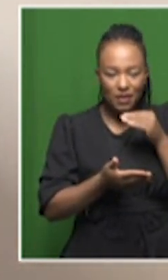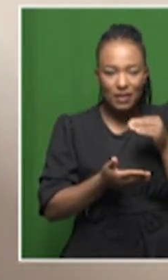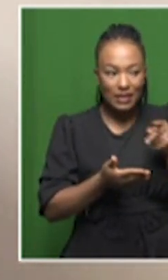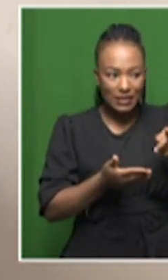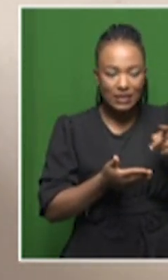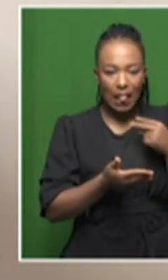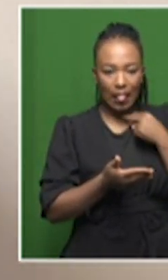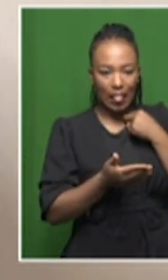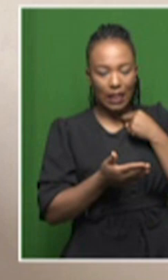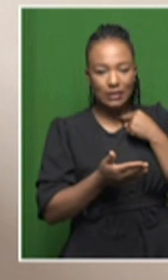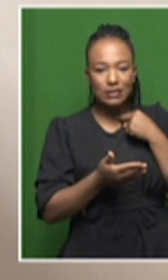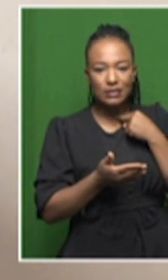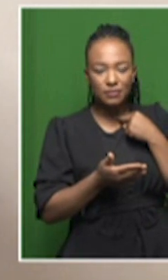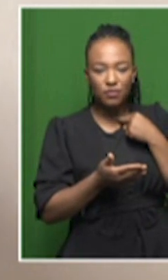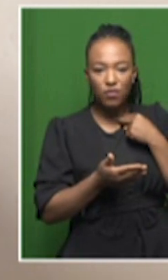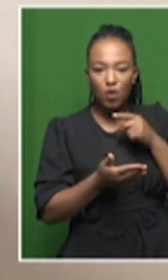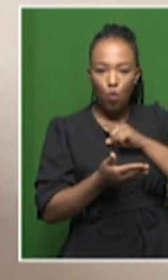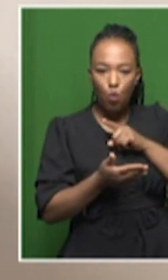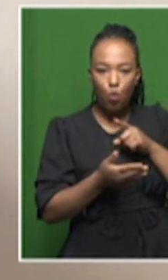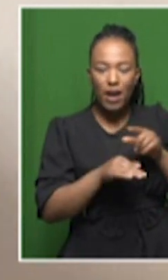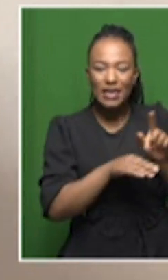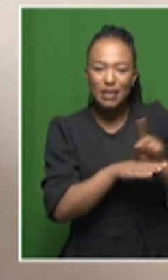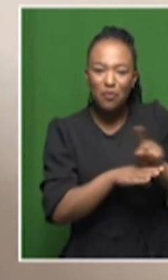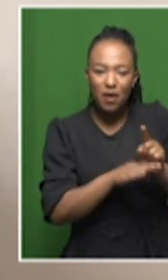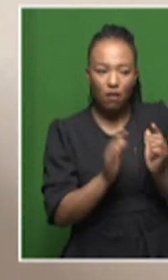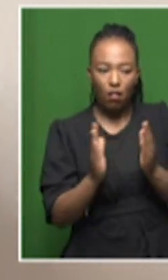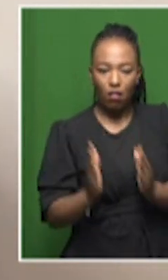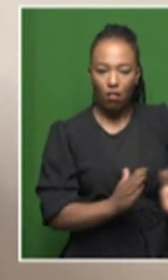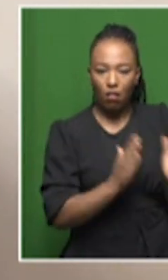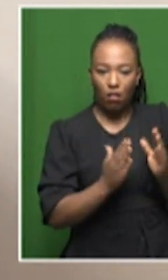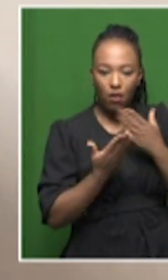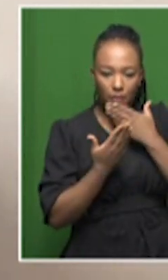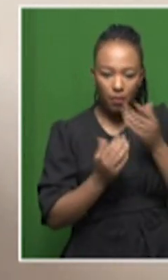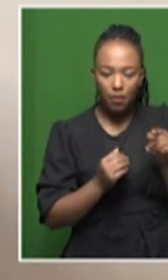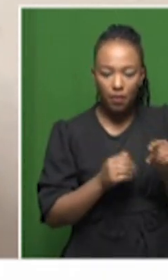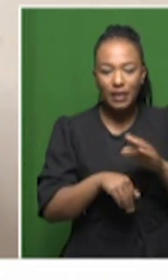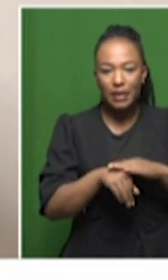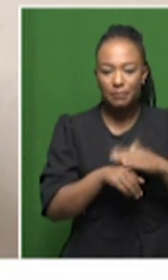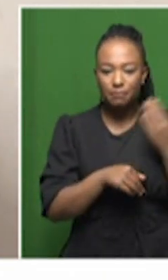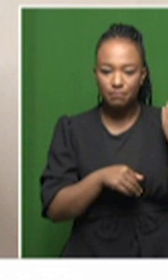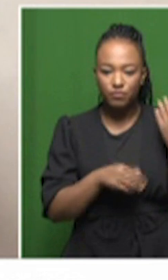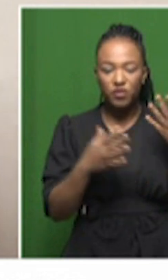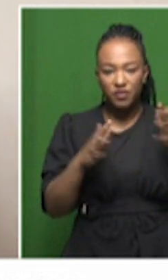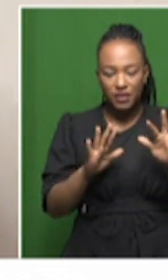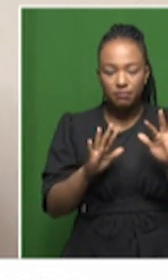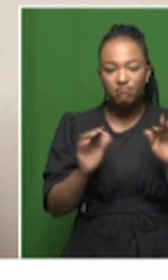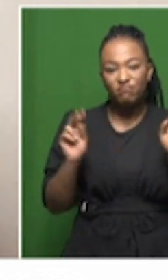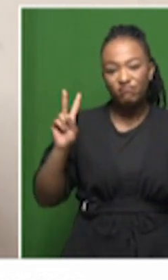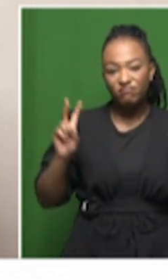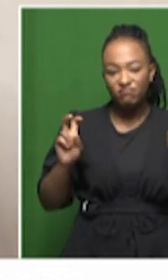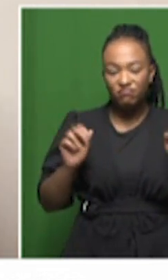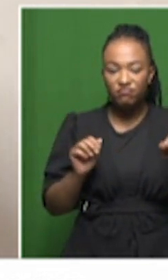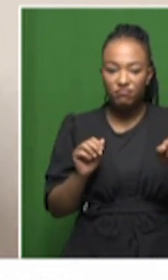because of, the integrities with that temporary arrangement. And over time, the aspect